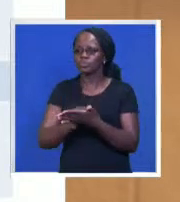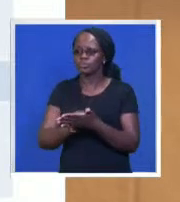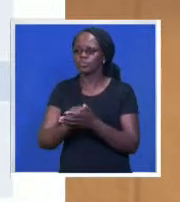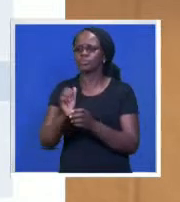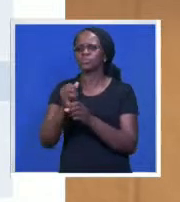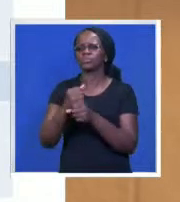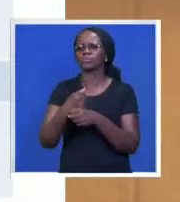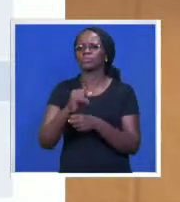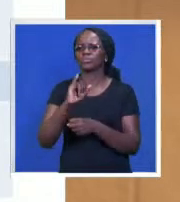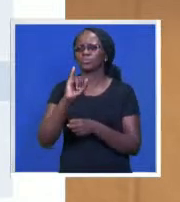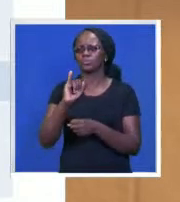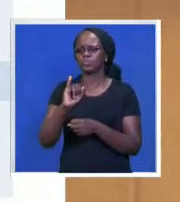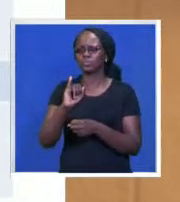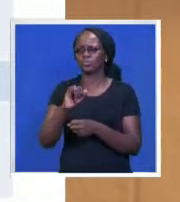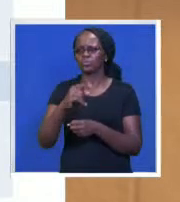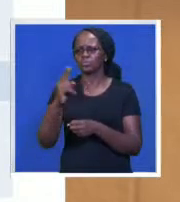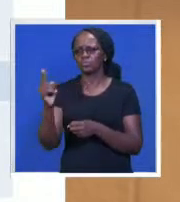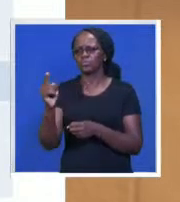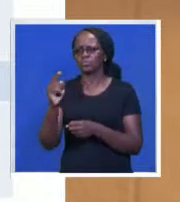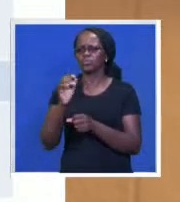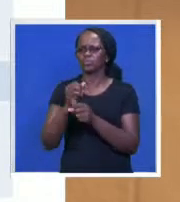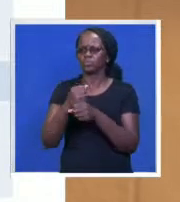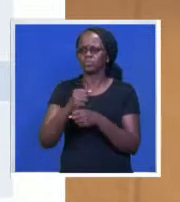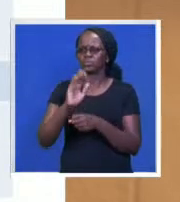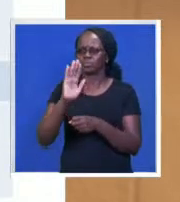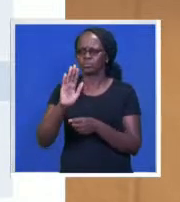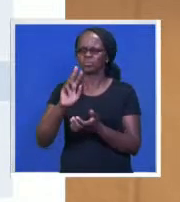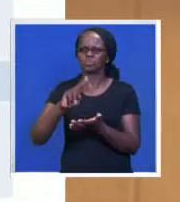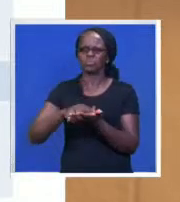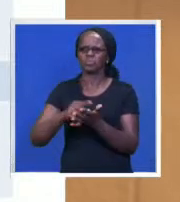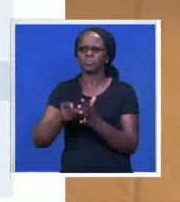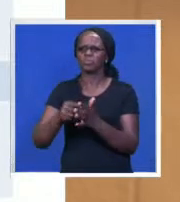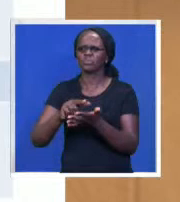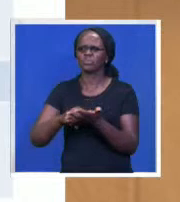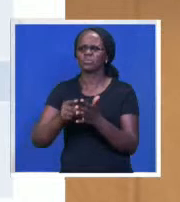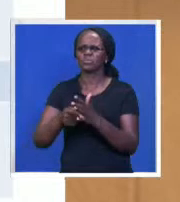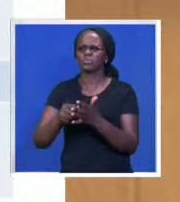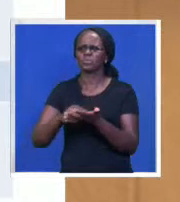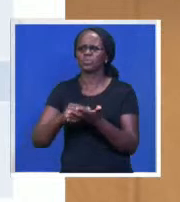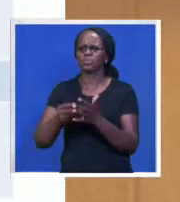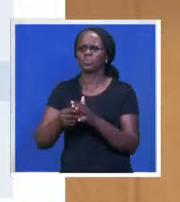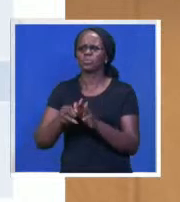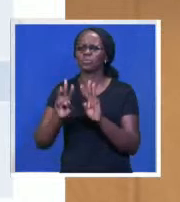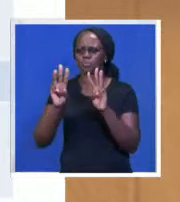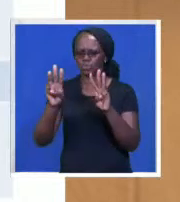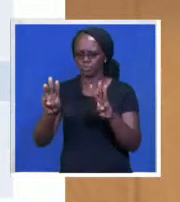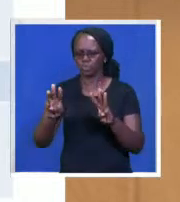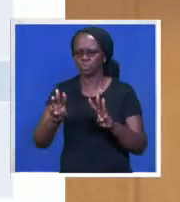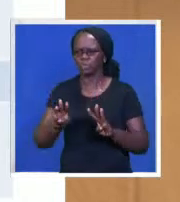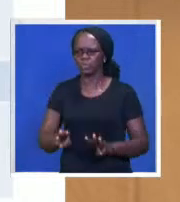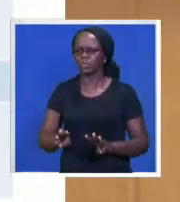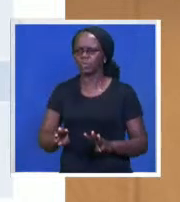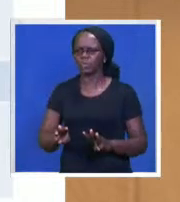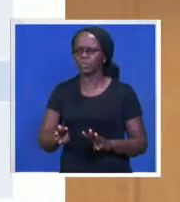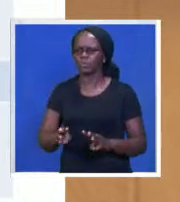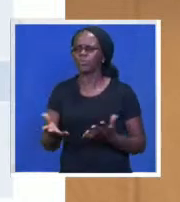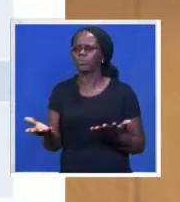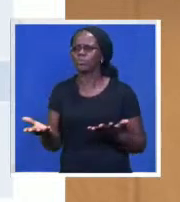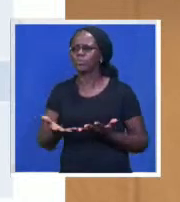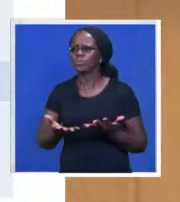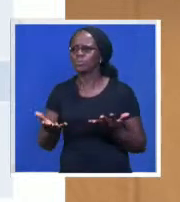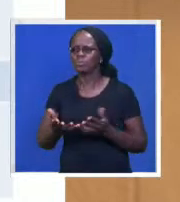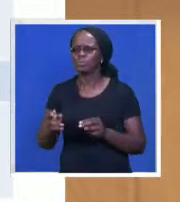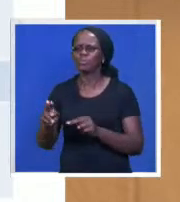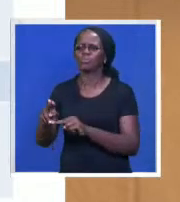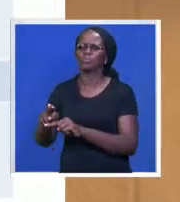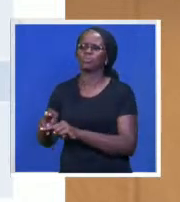in preparation to have a place where God is going to place these human beings in a clean and